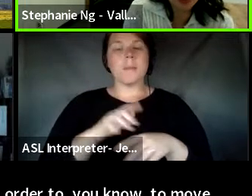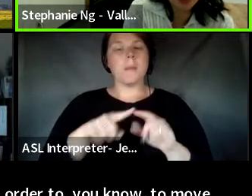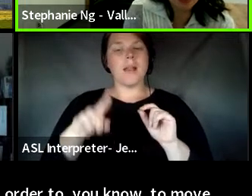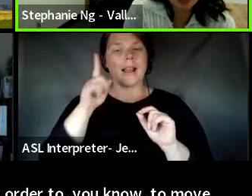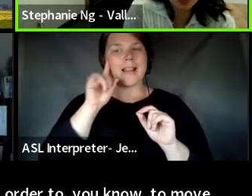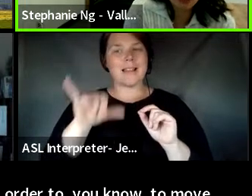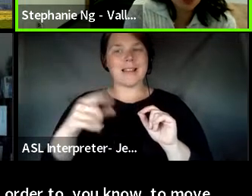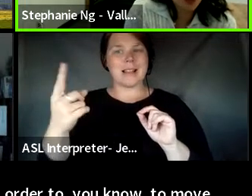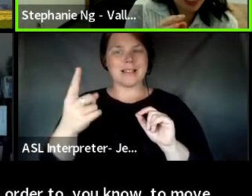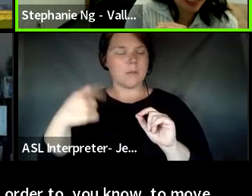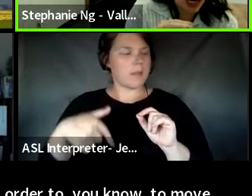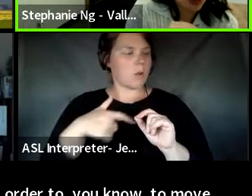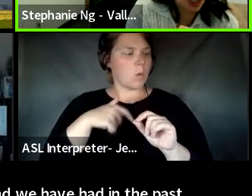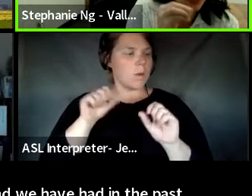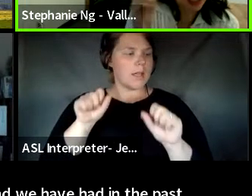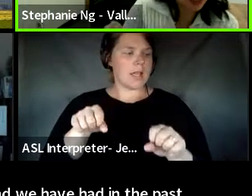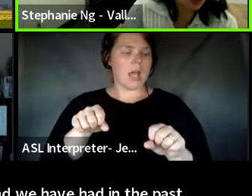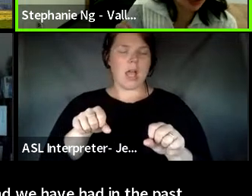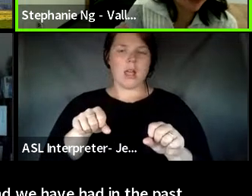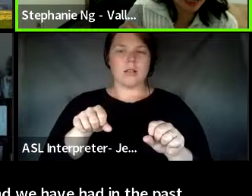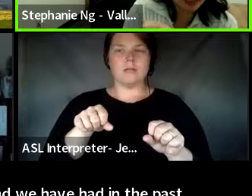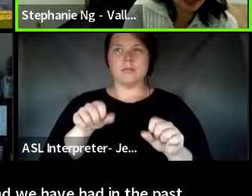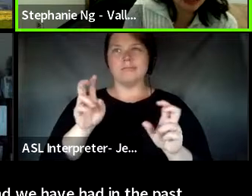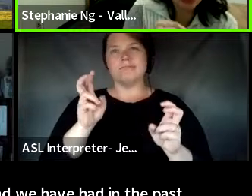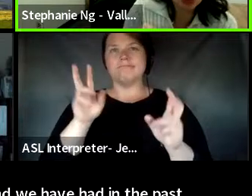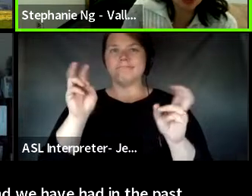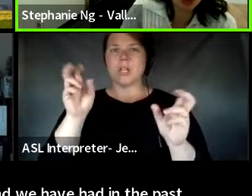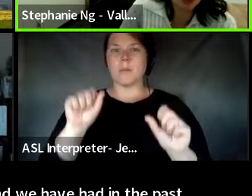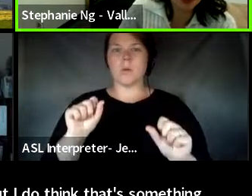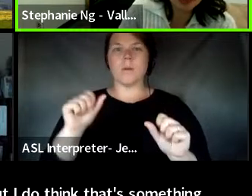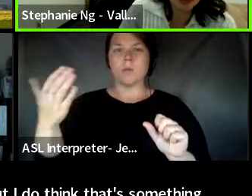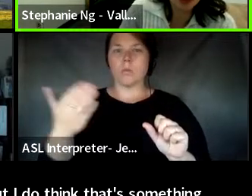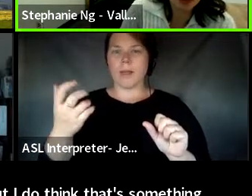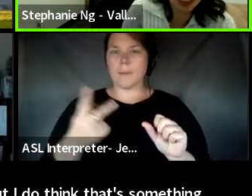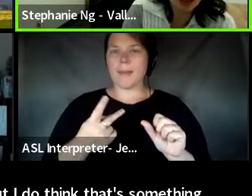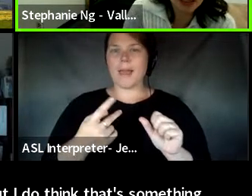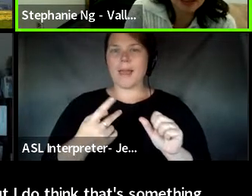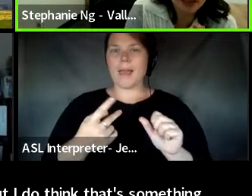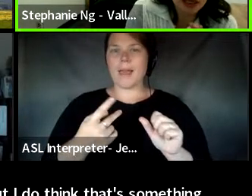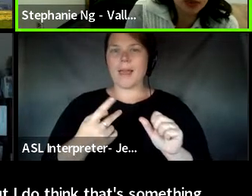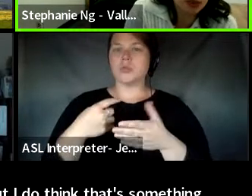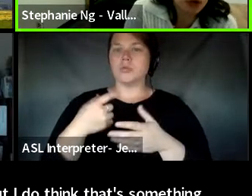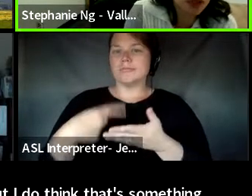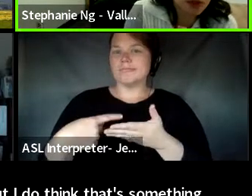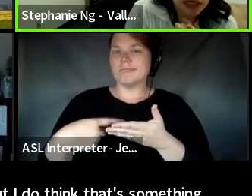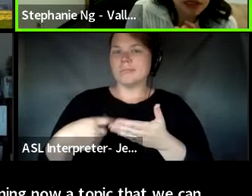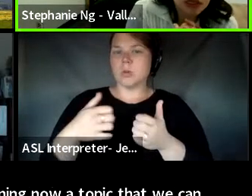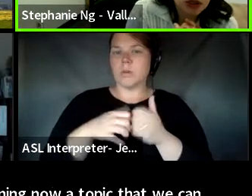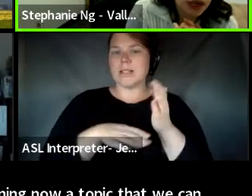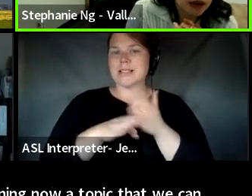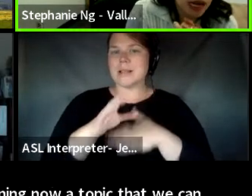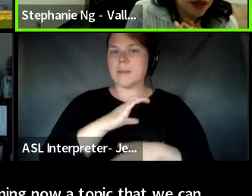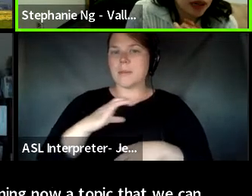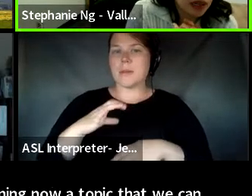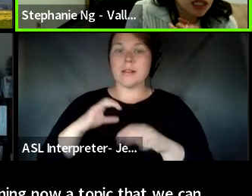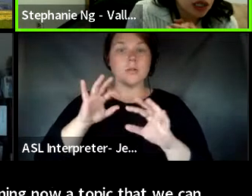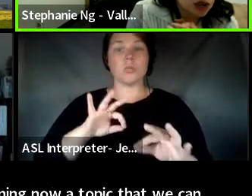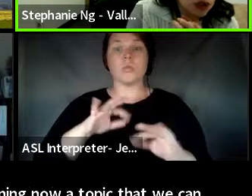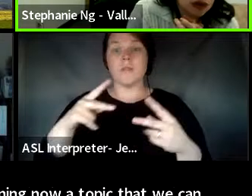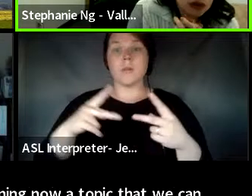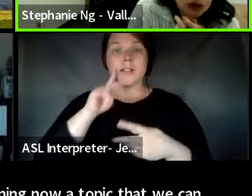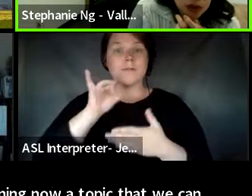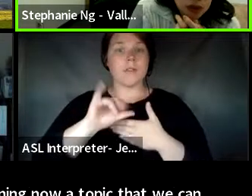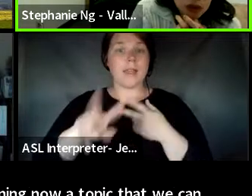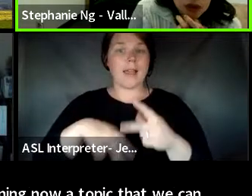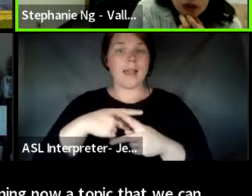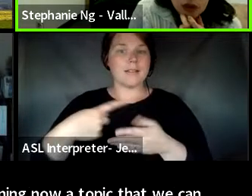that I'm just pinning now a topic that we can bring back and continue to work with that subcommittee on. I think that could be the perfect place to do that, have that kind of